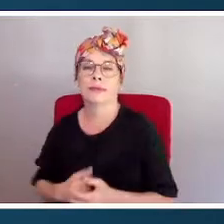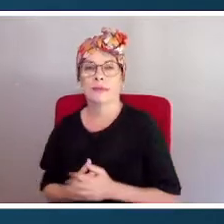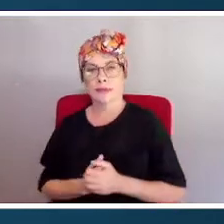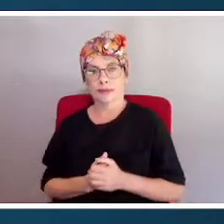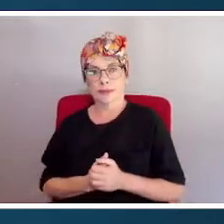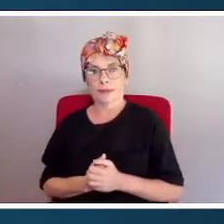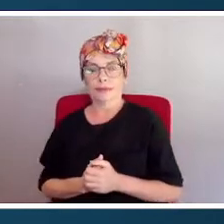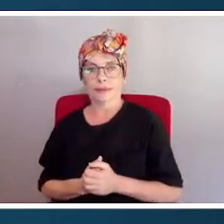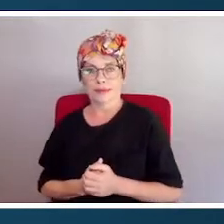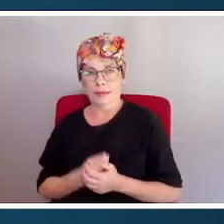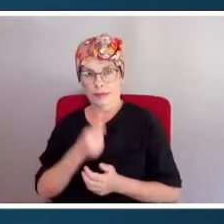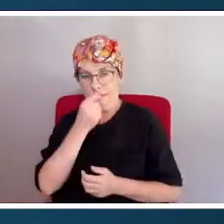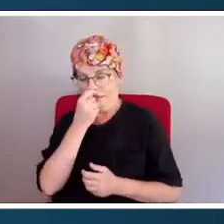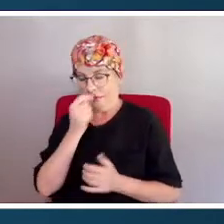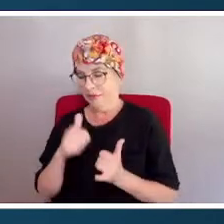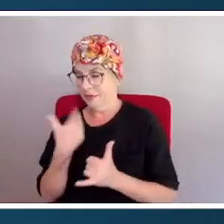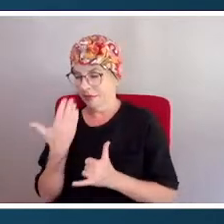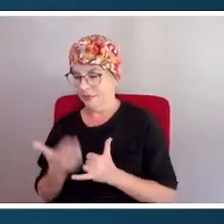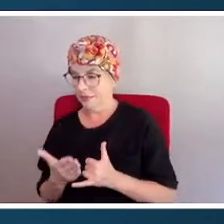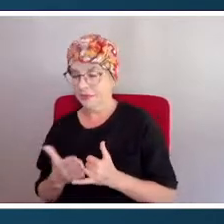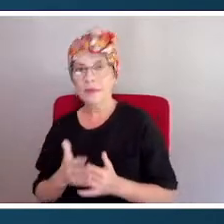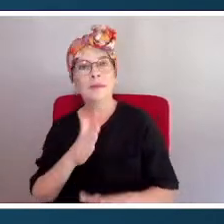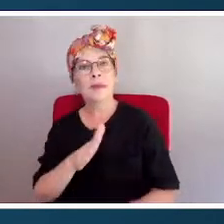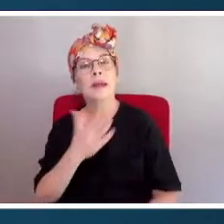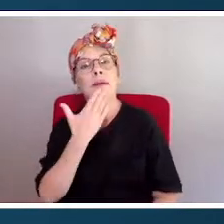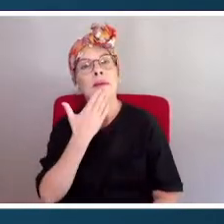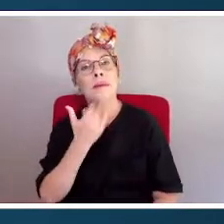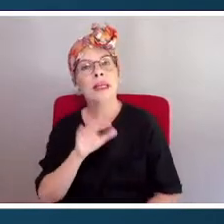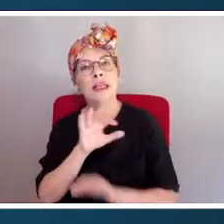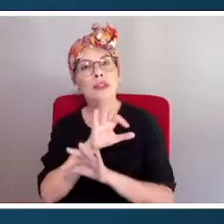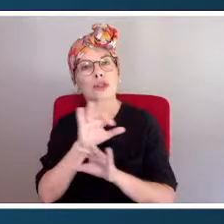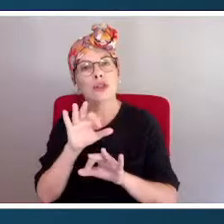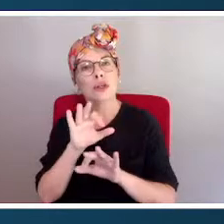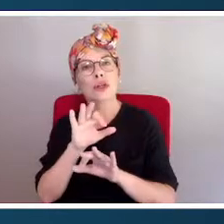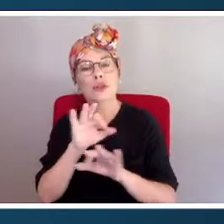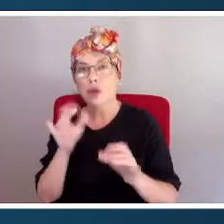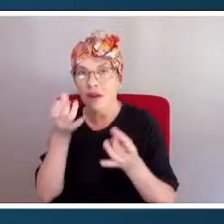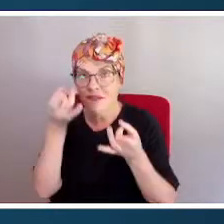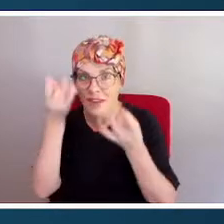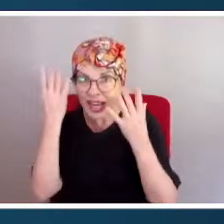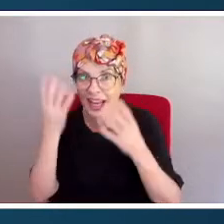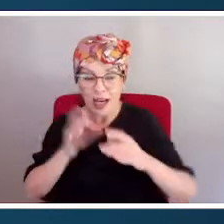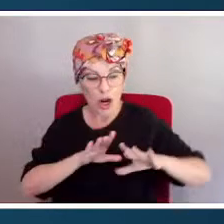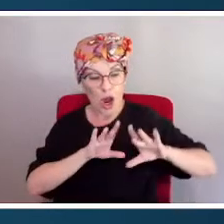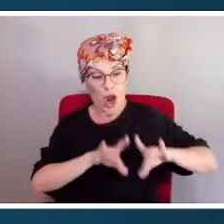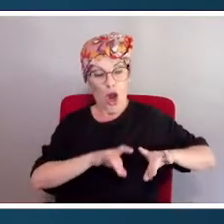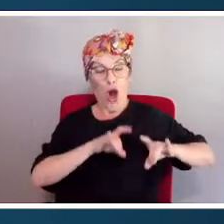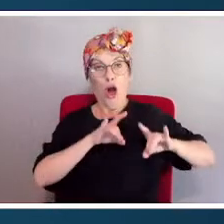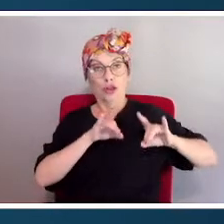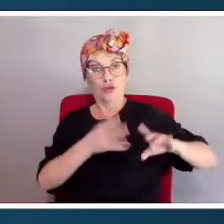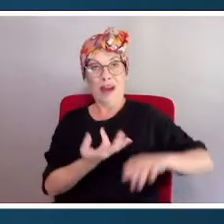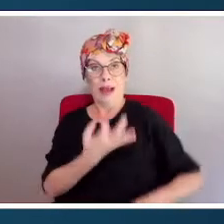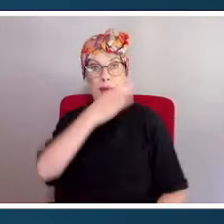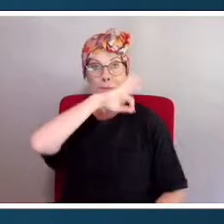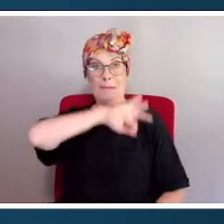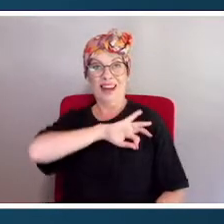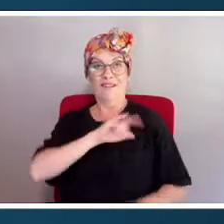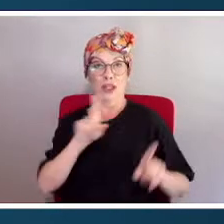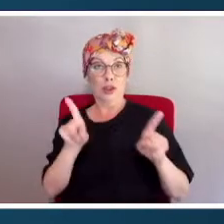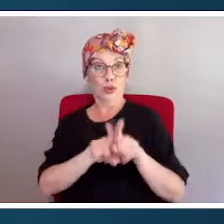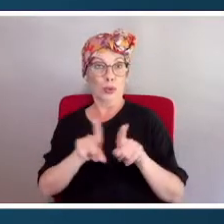underestimate what Australia gets in return for its development investments. These